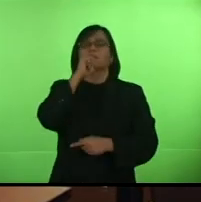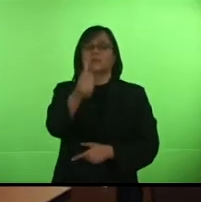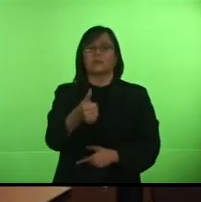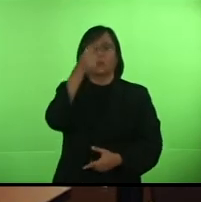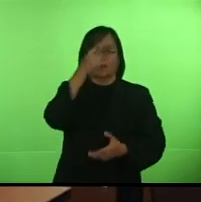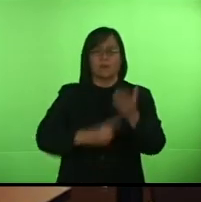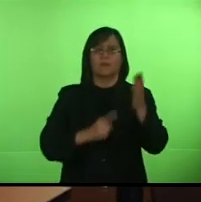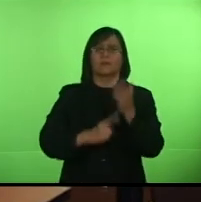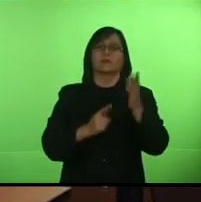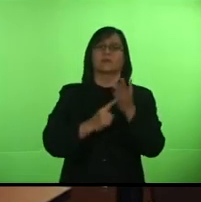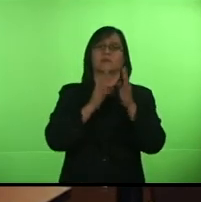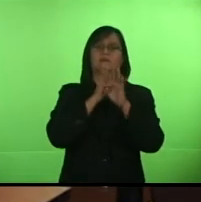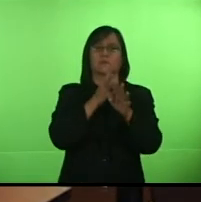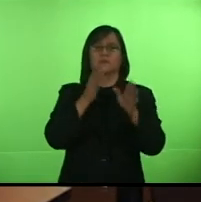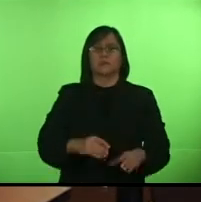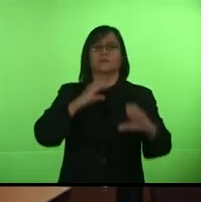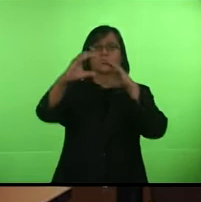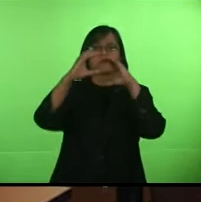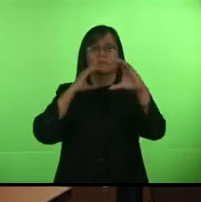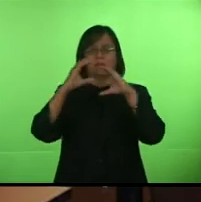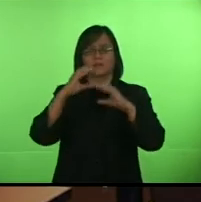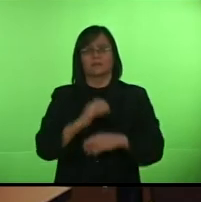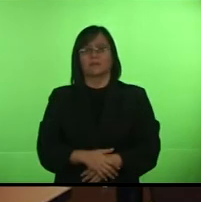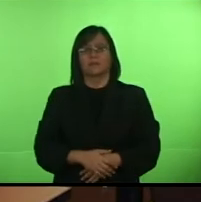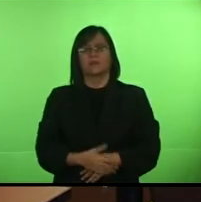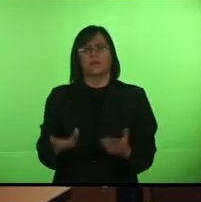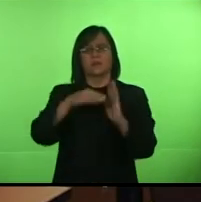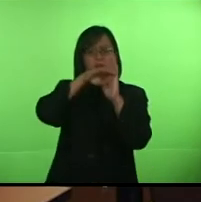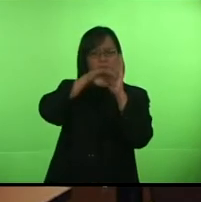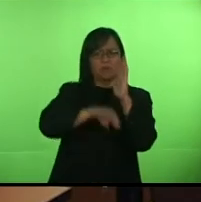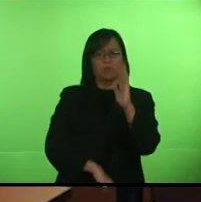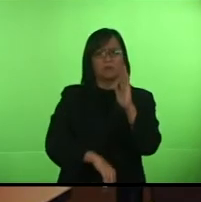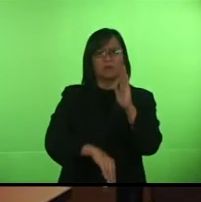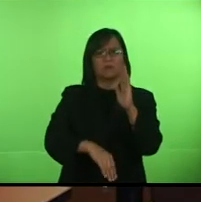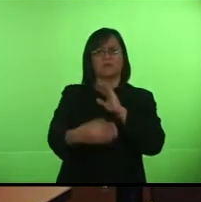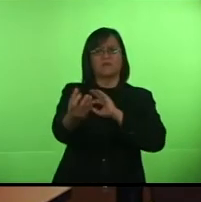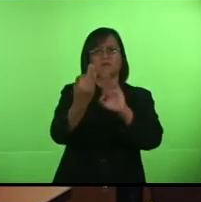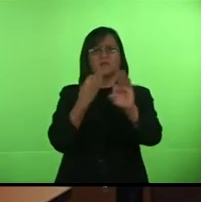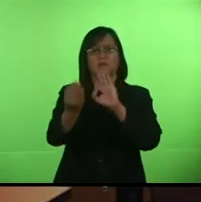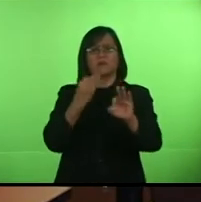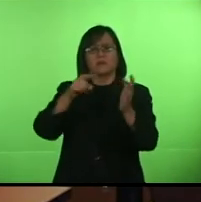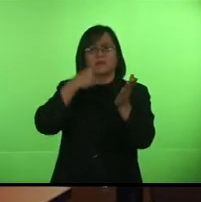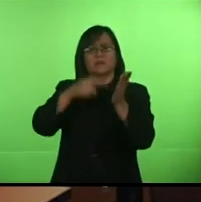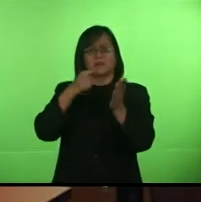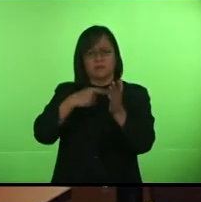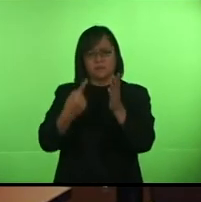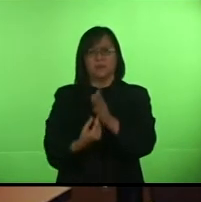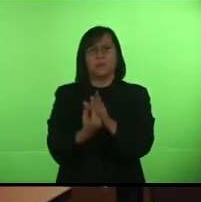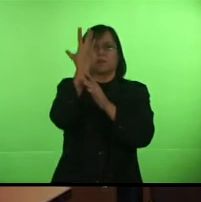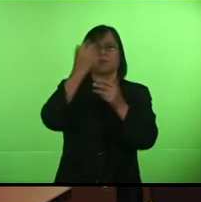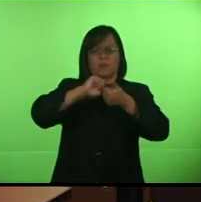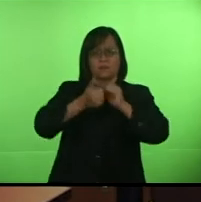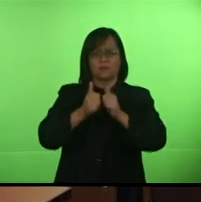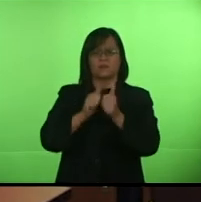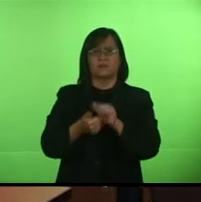is trying to say. So the lack of feedback, okay, can sometimes at least create